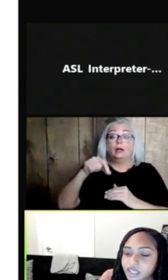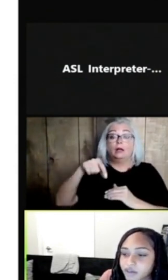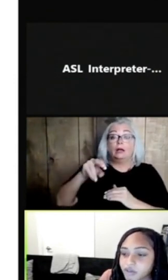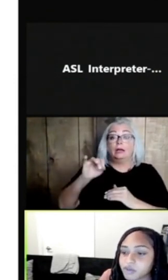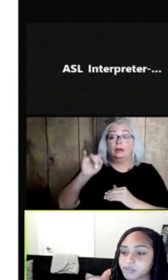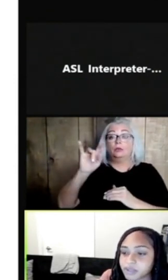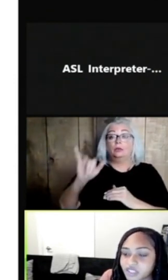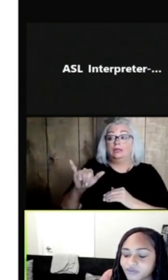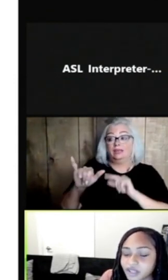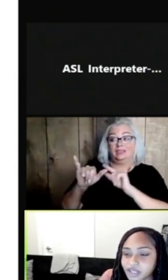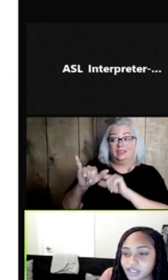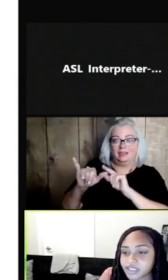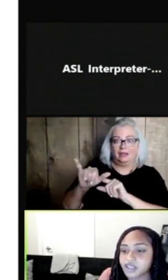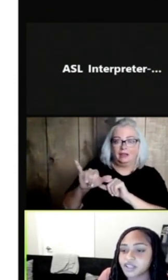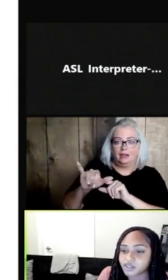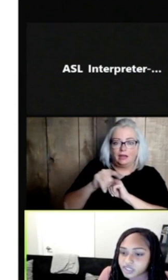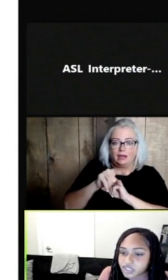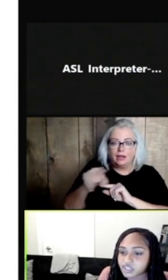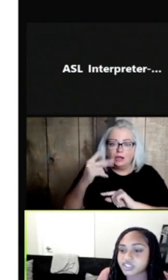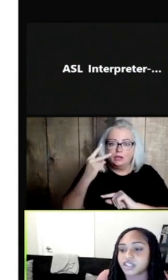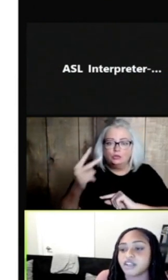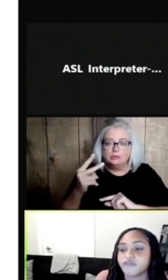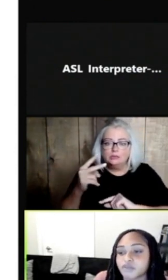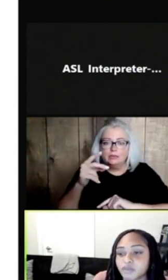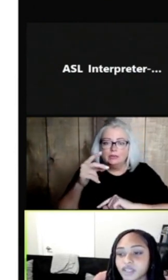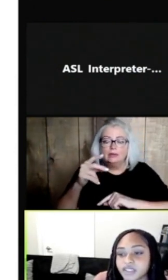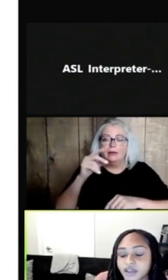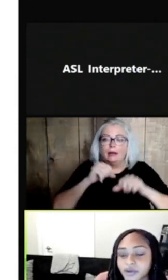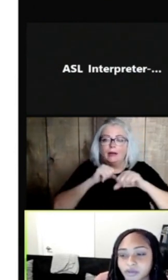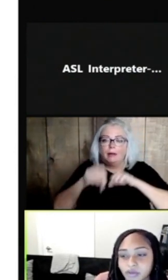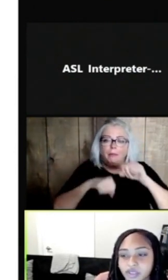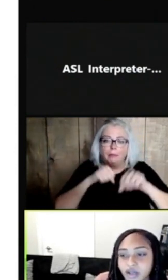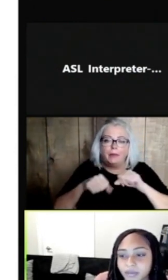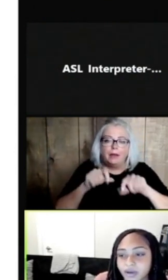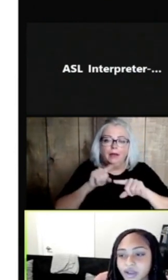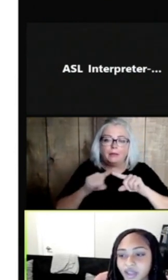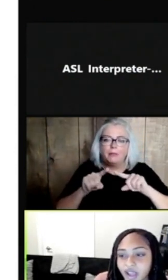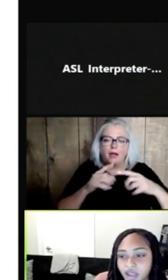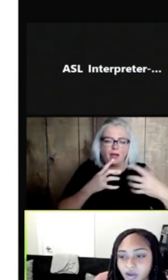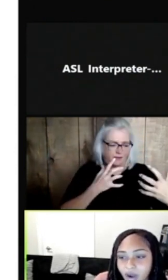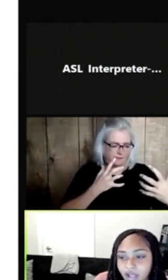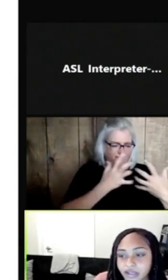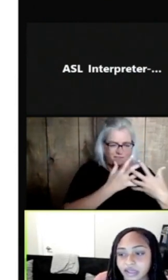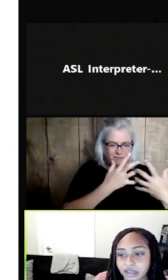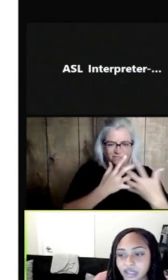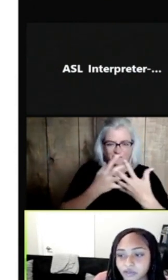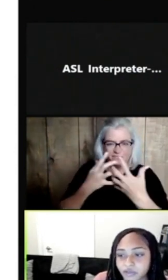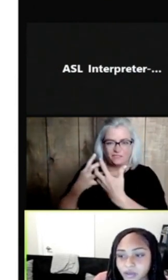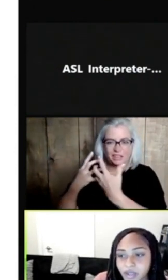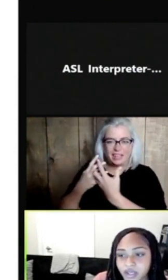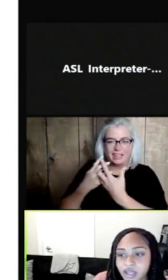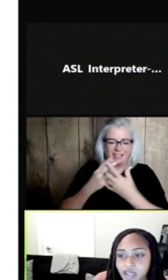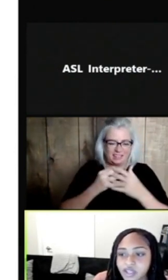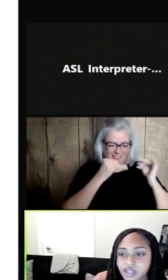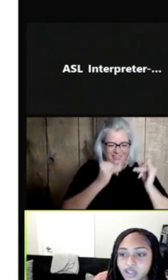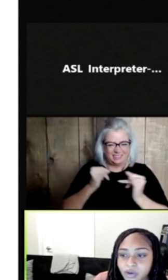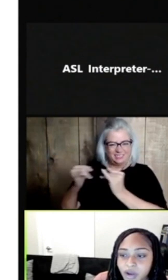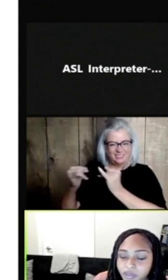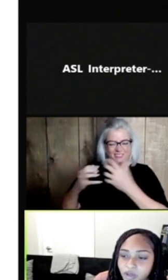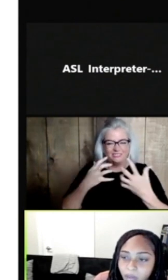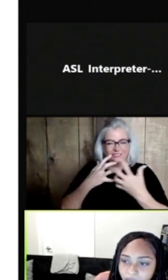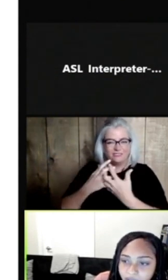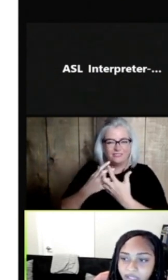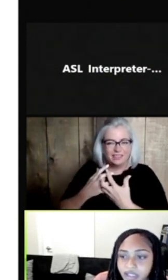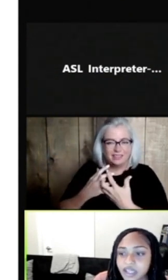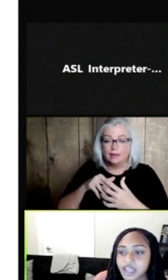fitted to everyone's specific needs. So this is just that difference when we get to health, when we talk about health equality and then health equity. So